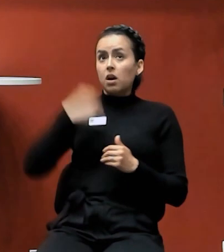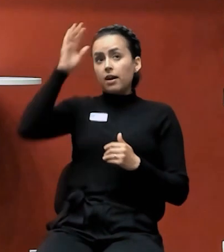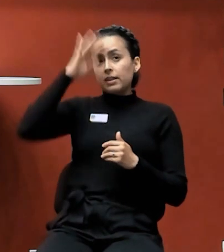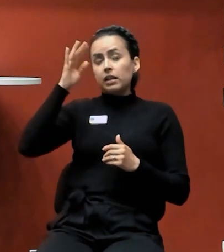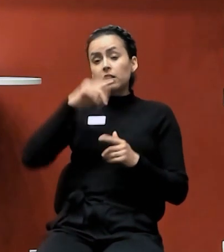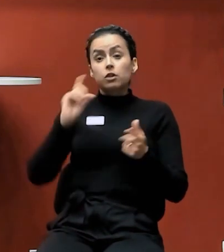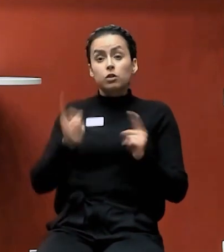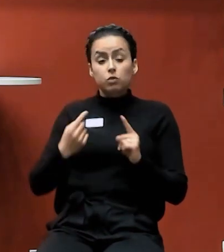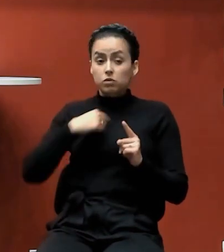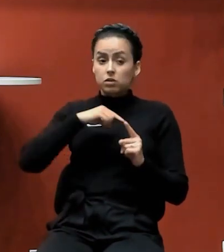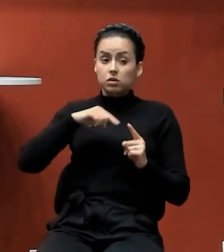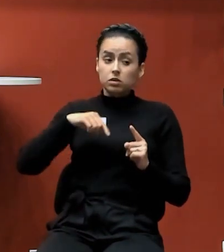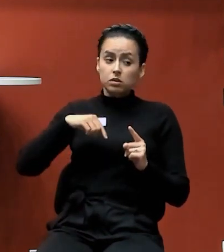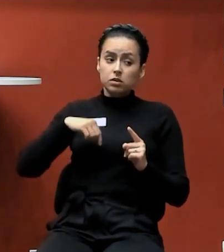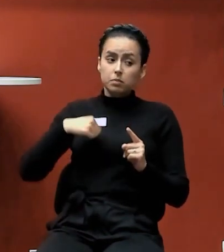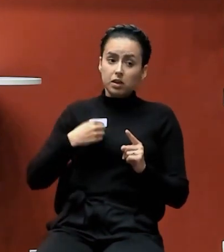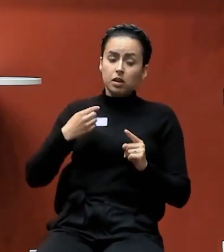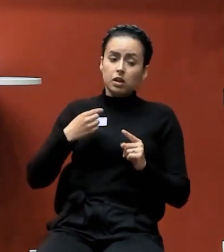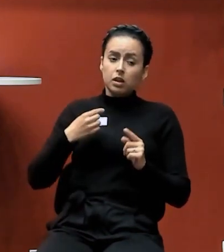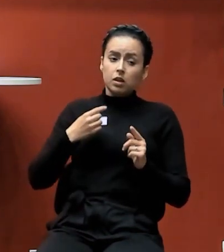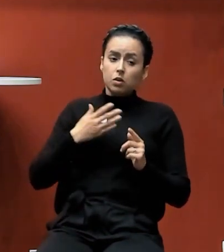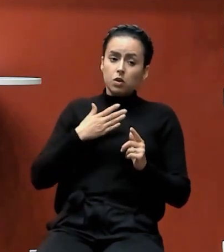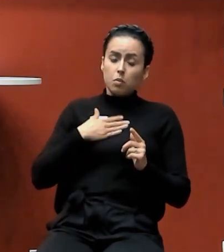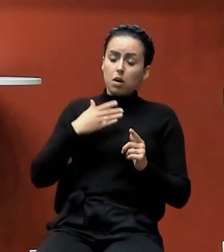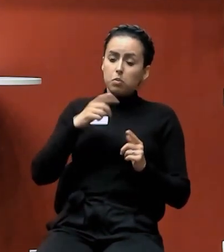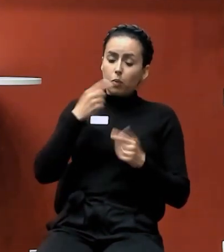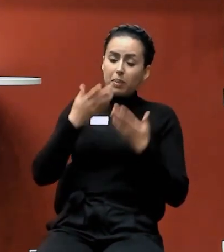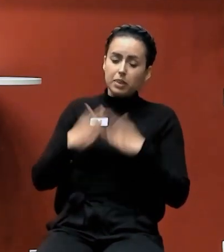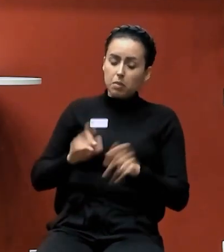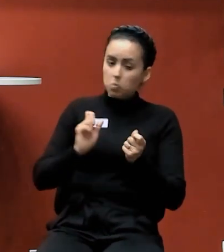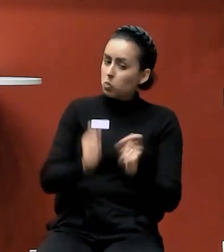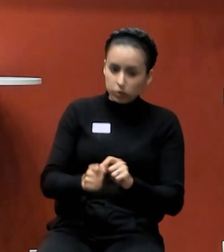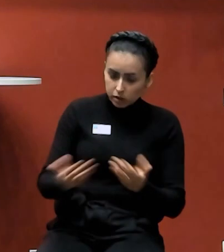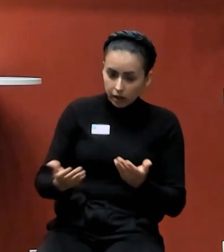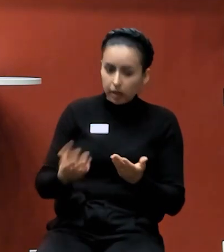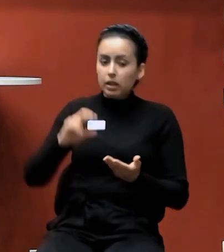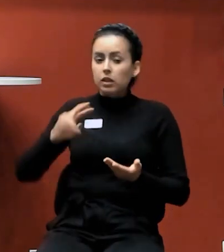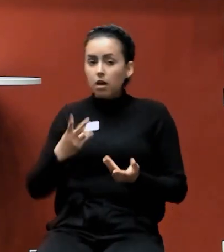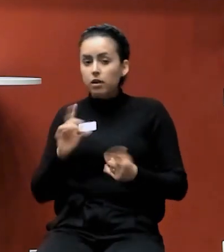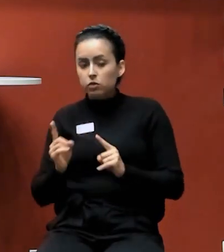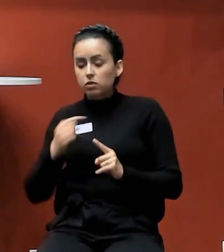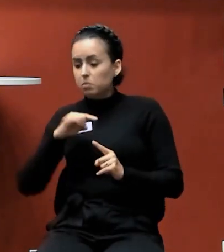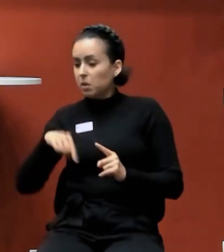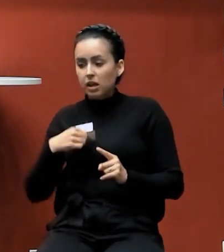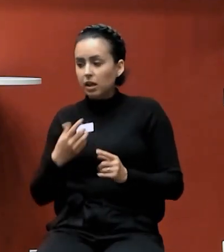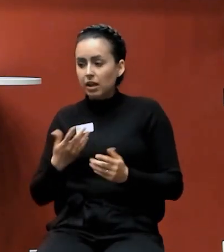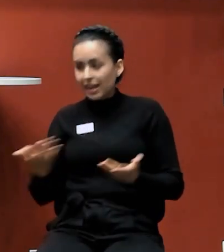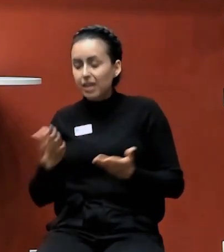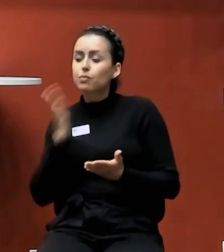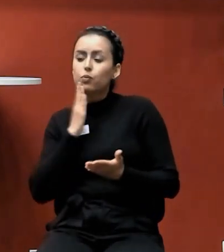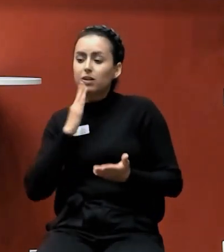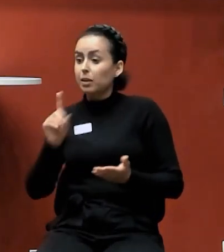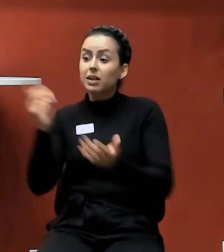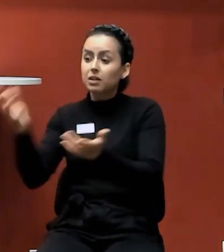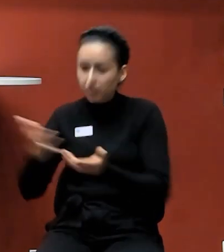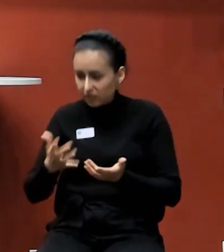change the way we talk to people or we ask for these needs, I think it will continue even today to these new generations